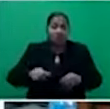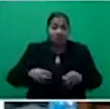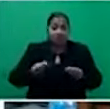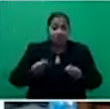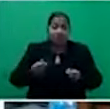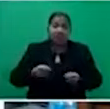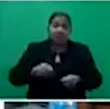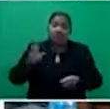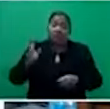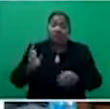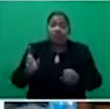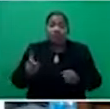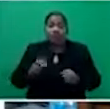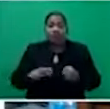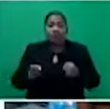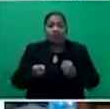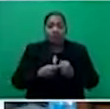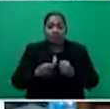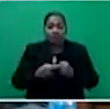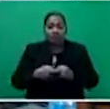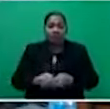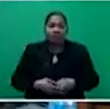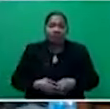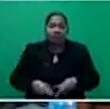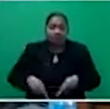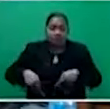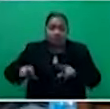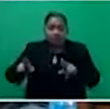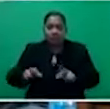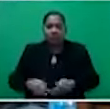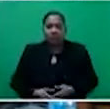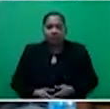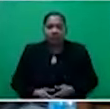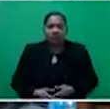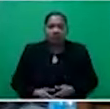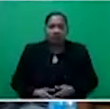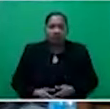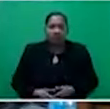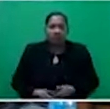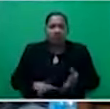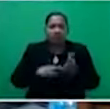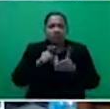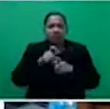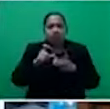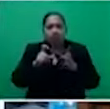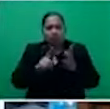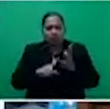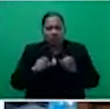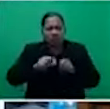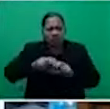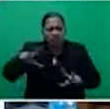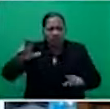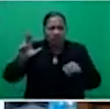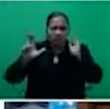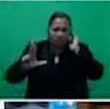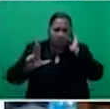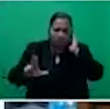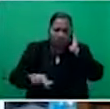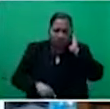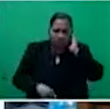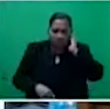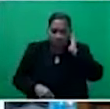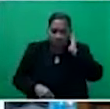people water in Laos. That's the way it should be. That's the way it should be, sir. Mr. Speaker, sir. The point of the matter